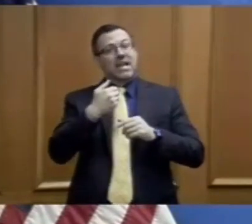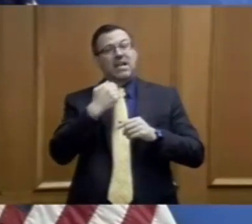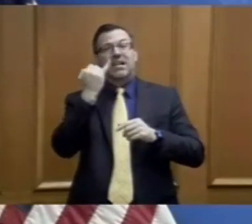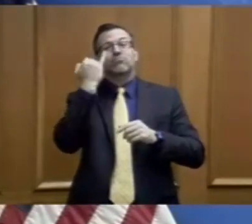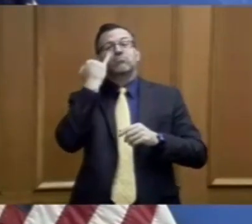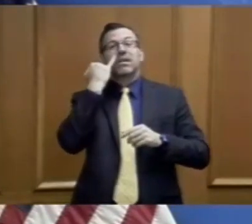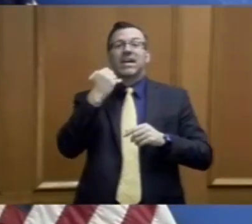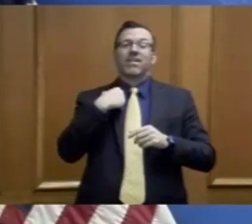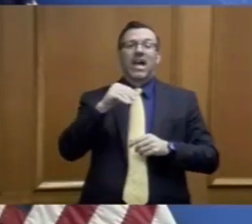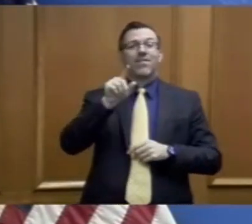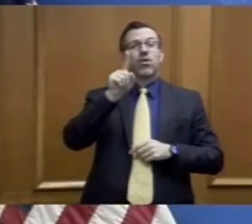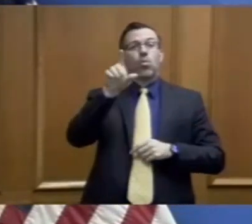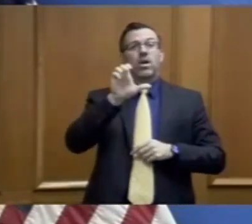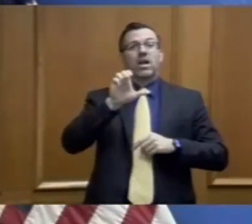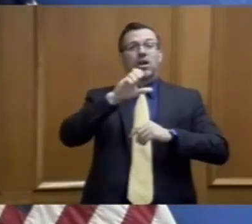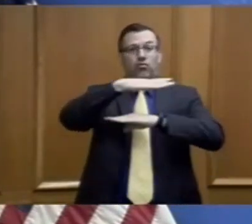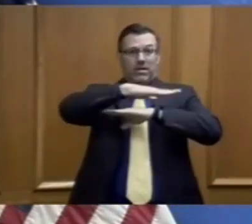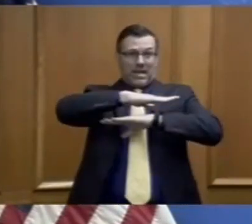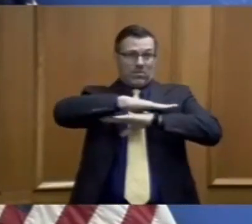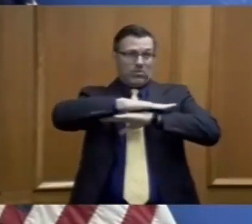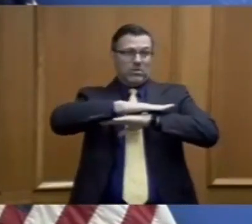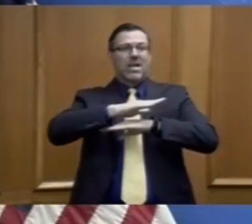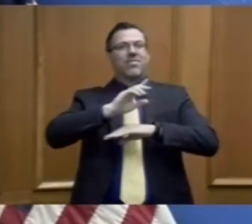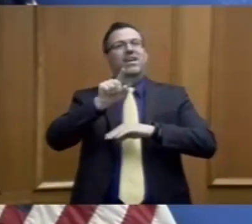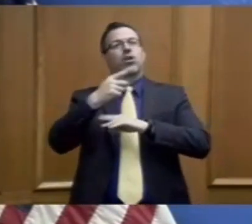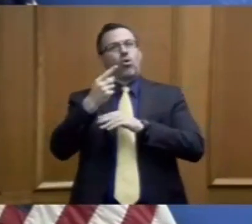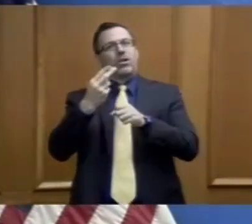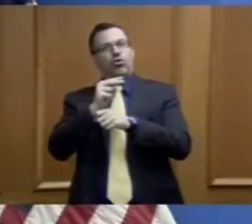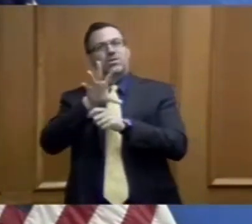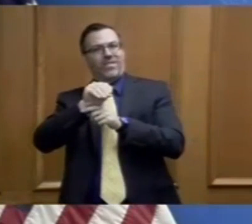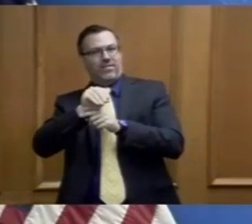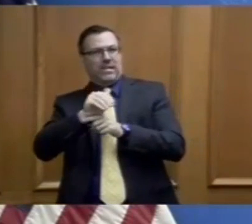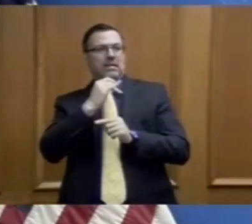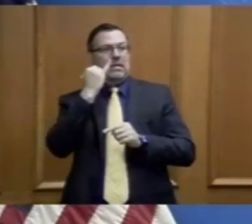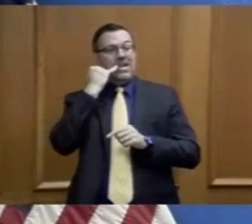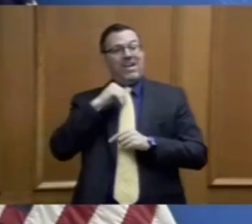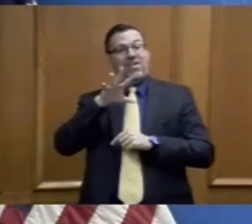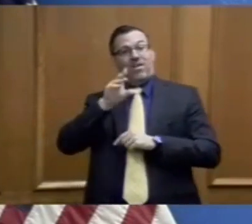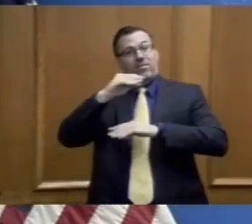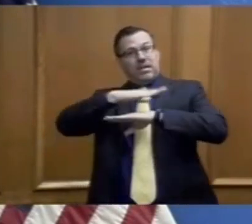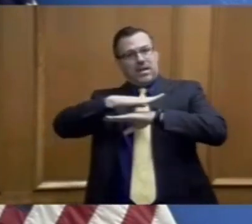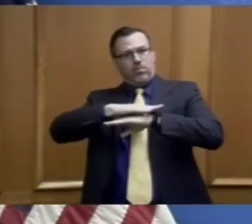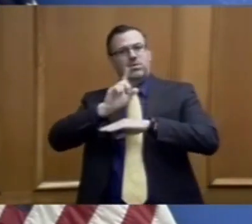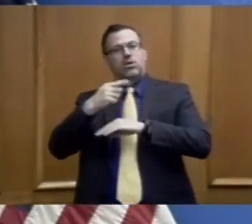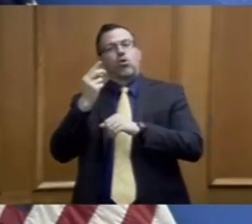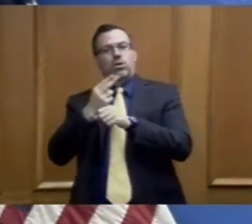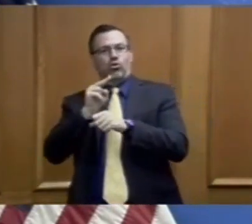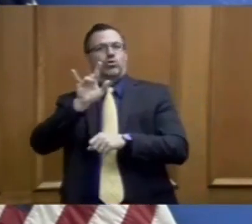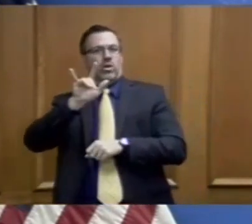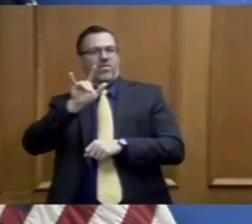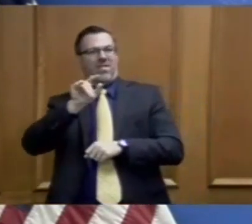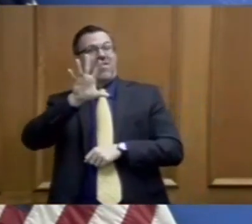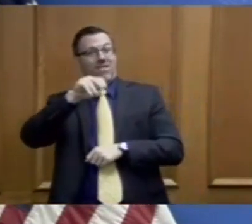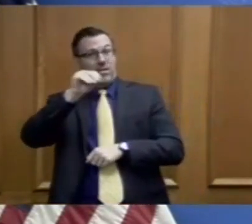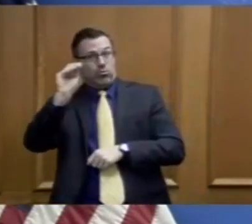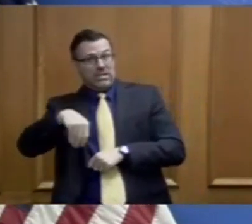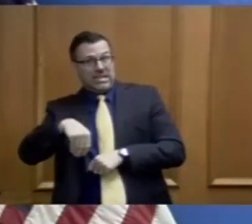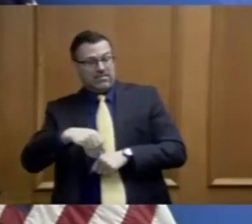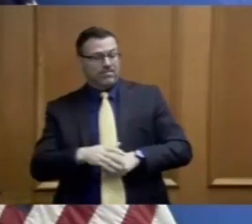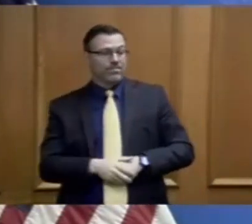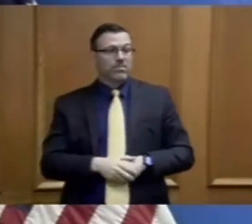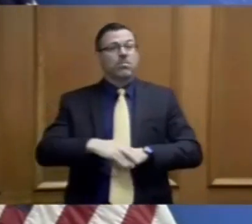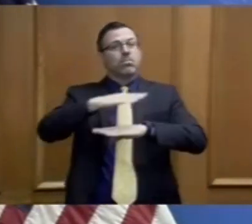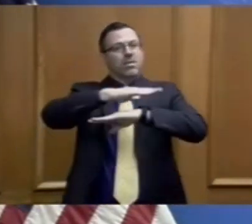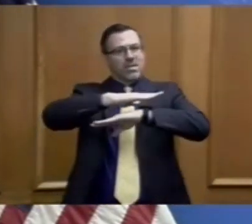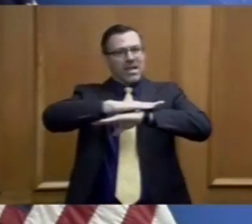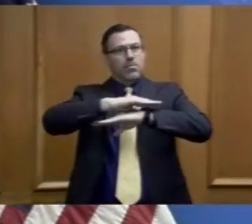are cleared to open on Monday, April 27th. The series of guidance asks restaurants to space tables at least 6 feet apart,